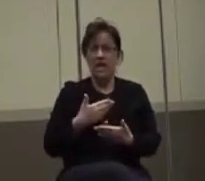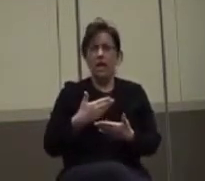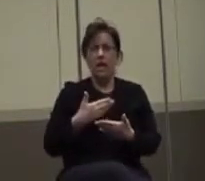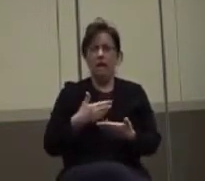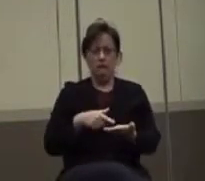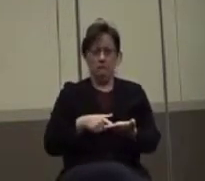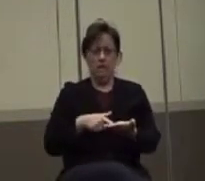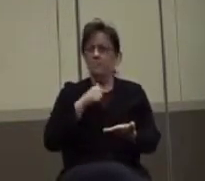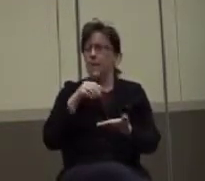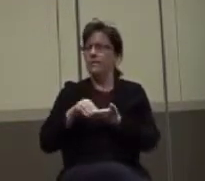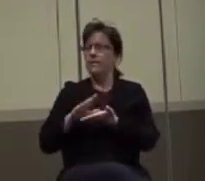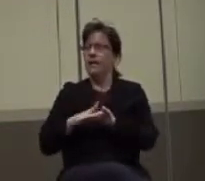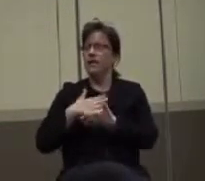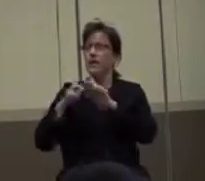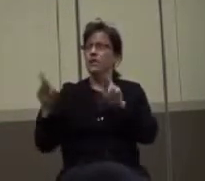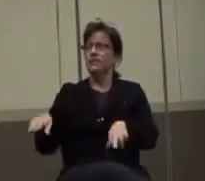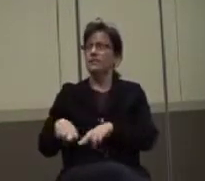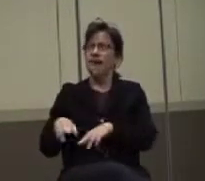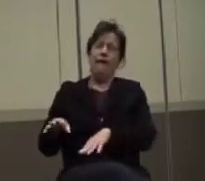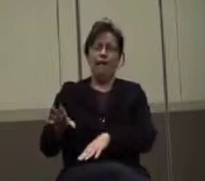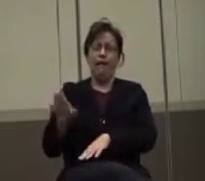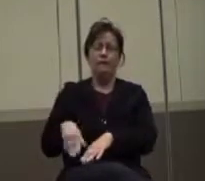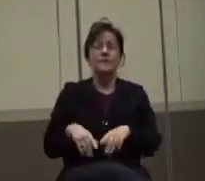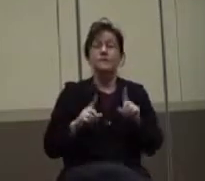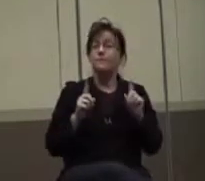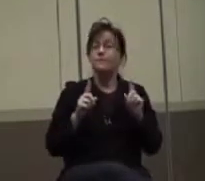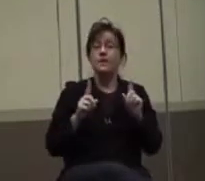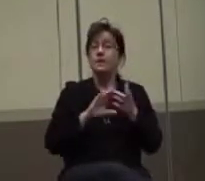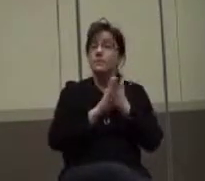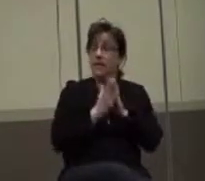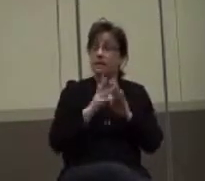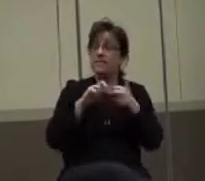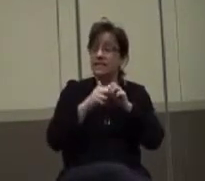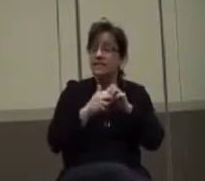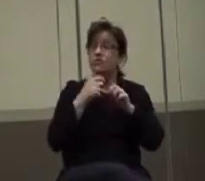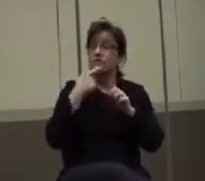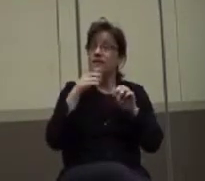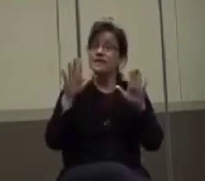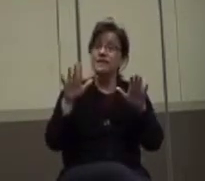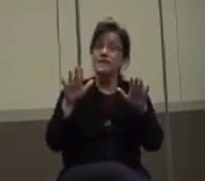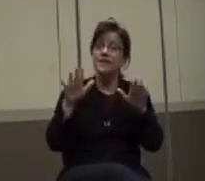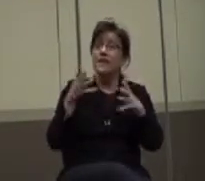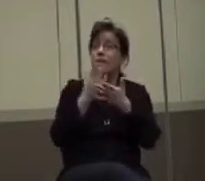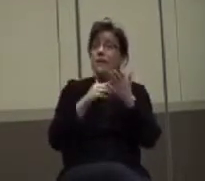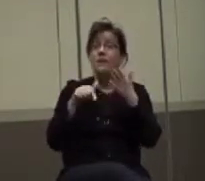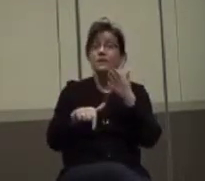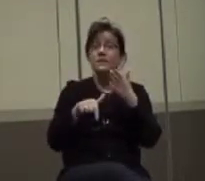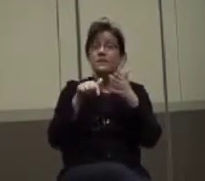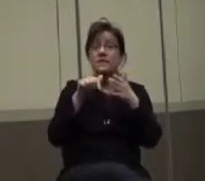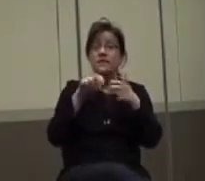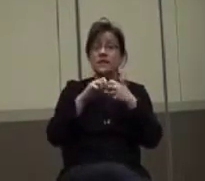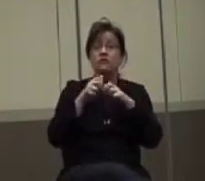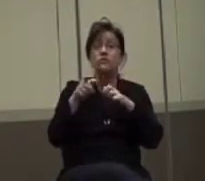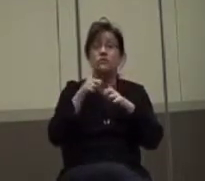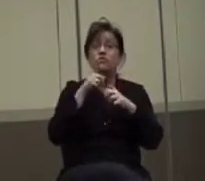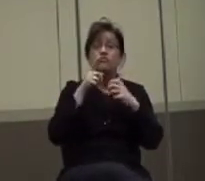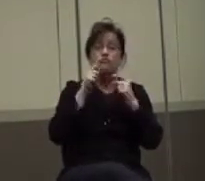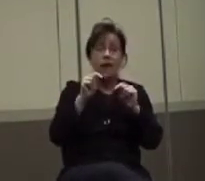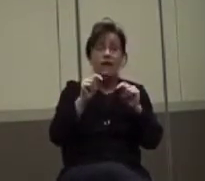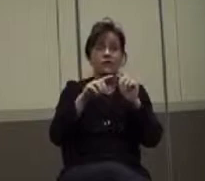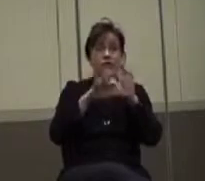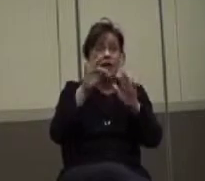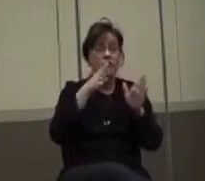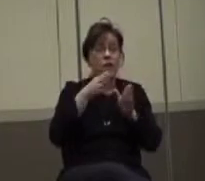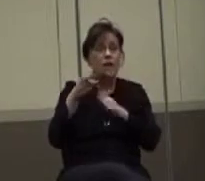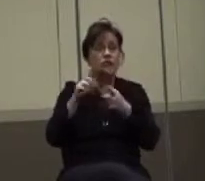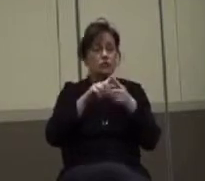Okay? And it becomes an issue of saying, okay, now part of this issue is that you're trying to find ways to respond to a